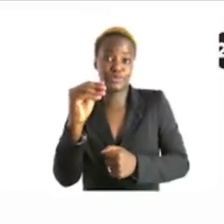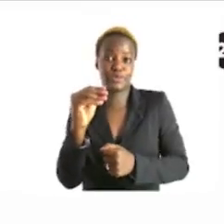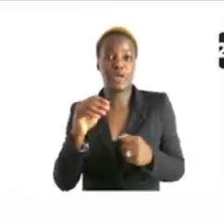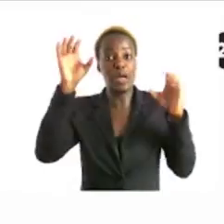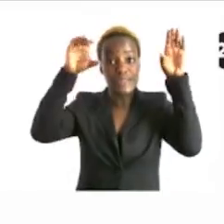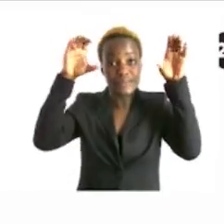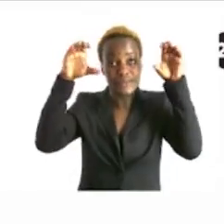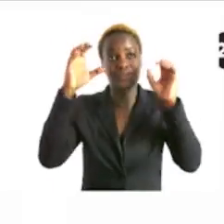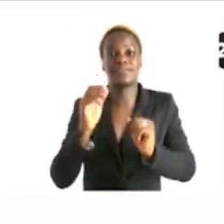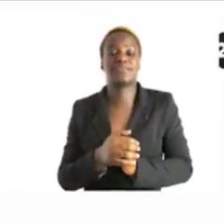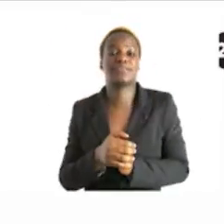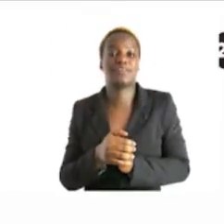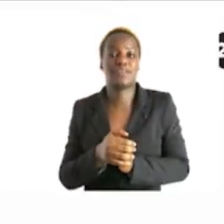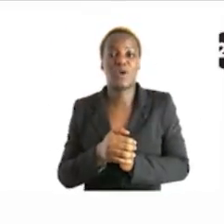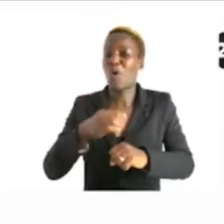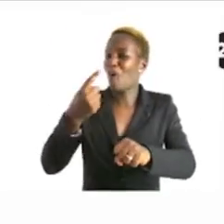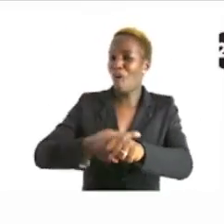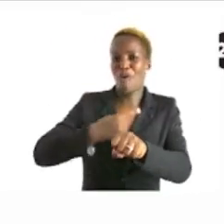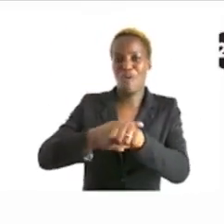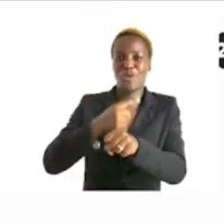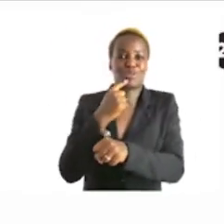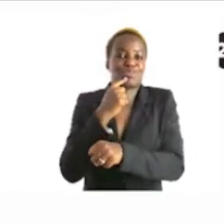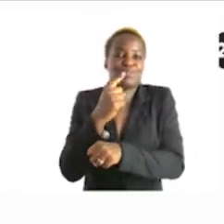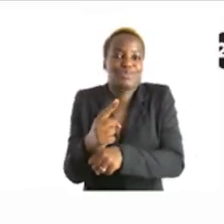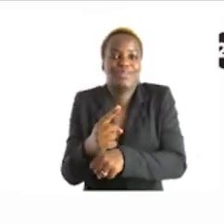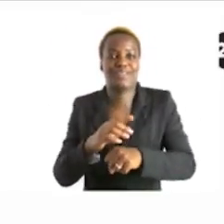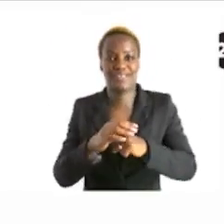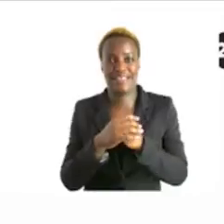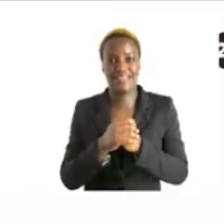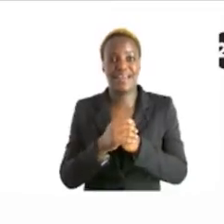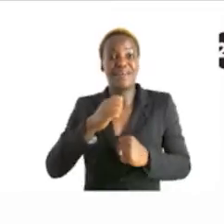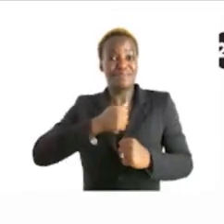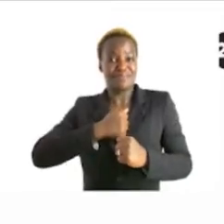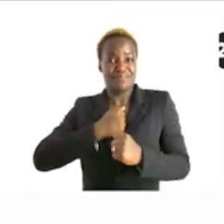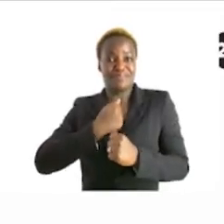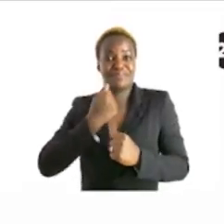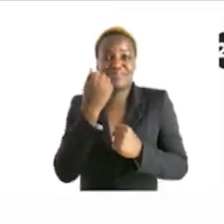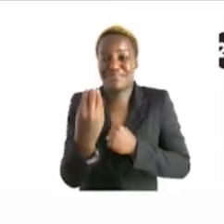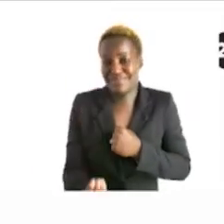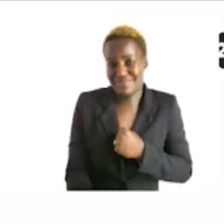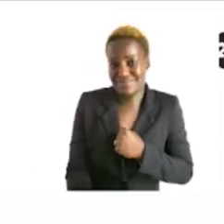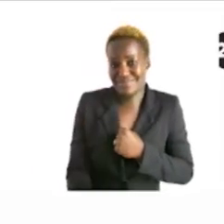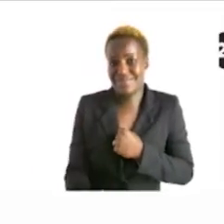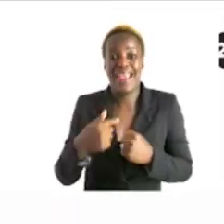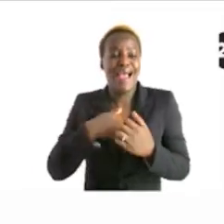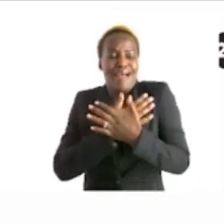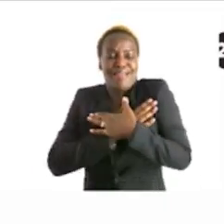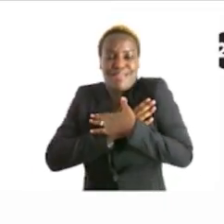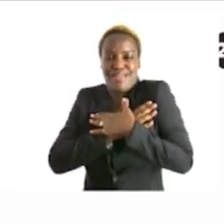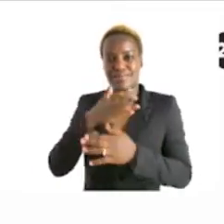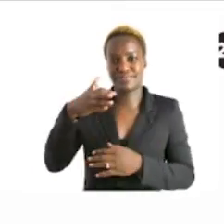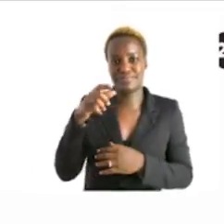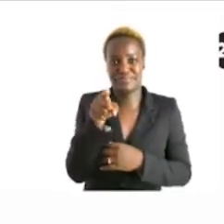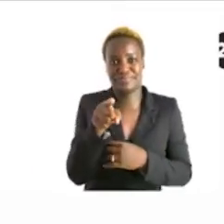sometime she always say mundu wangia which means my child i love